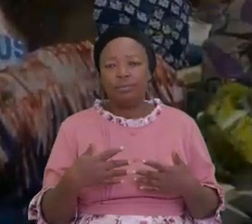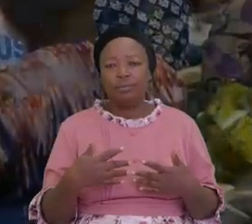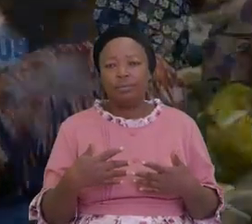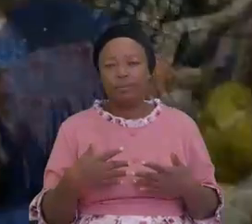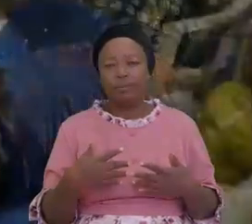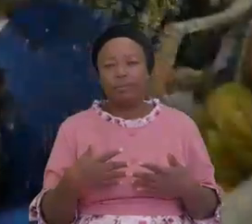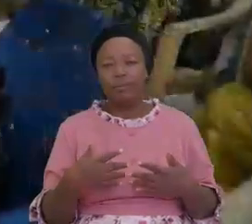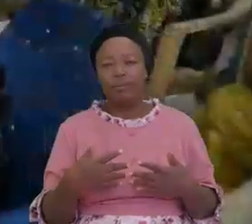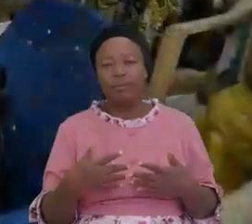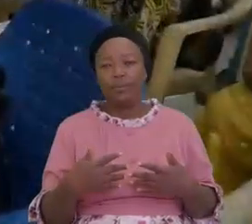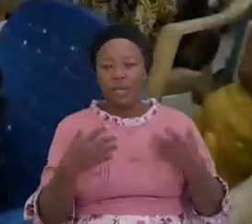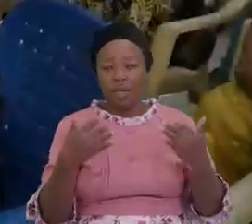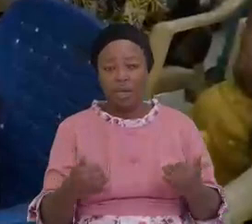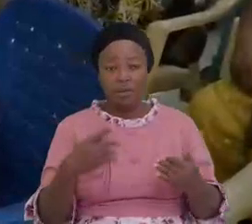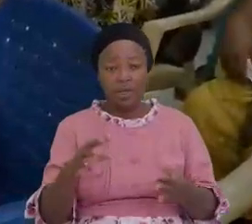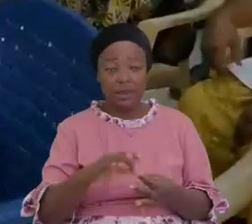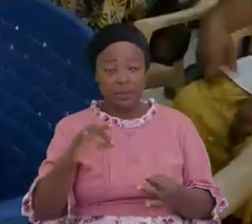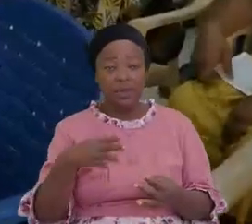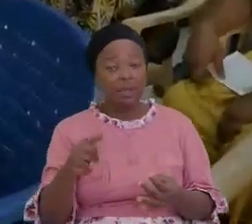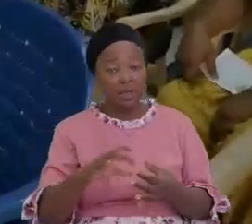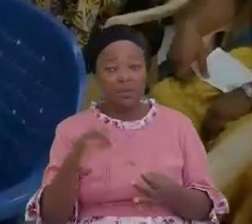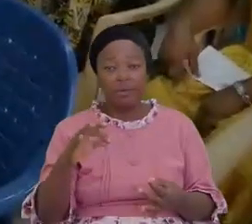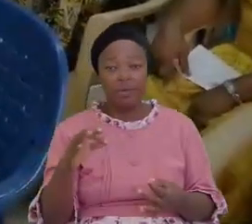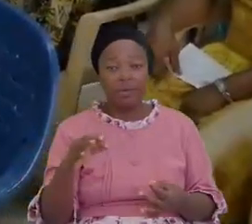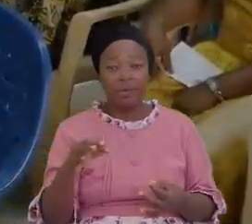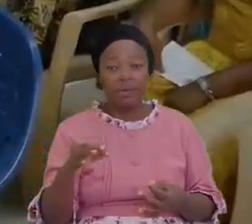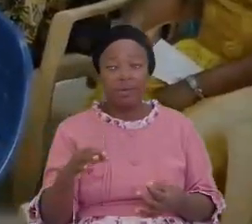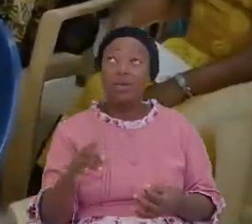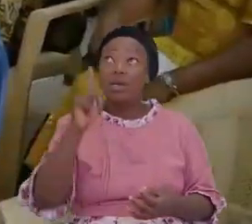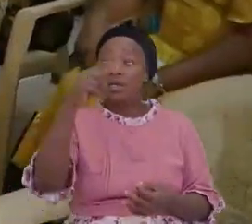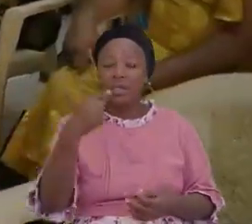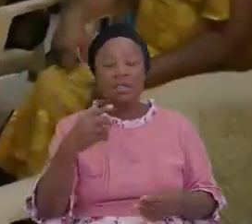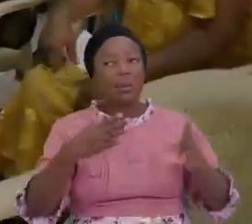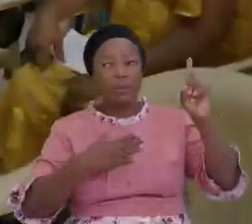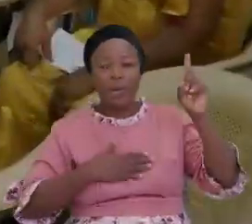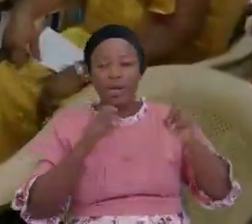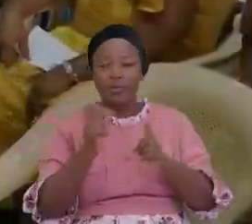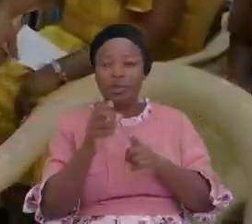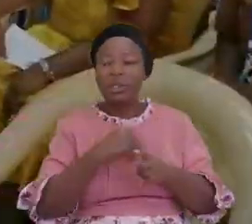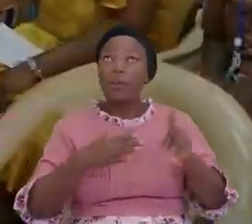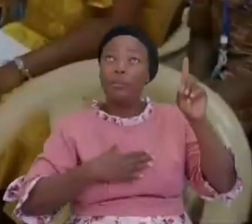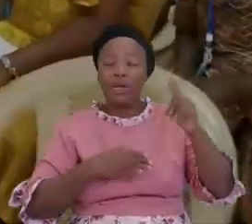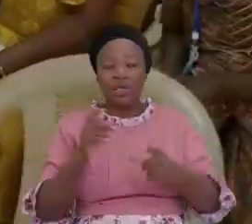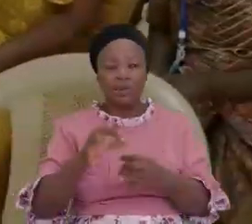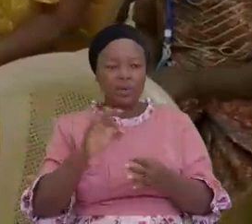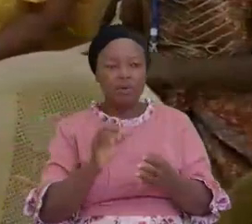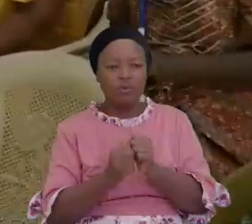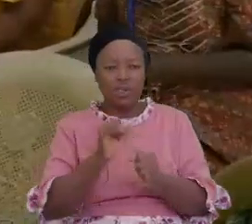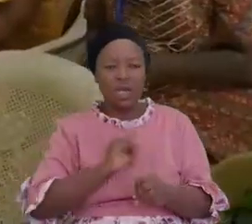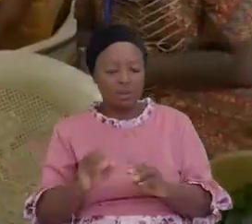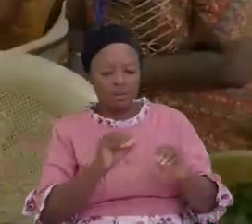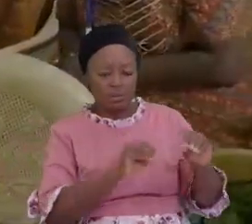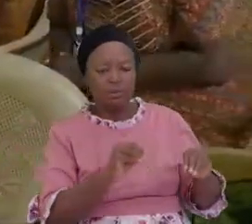Now the spirit. It says, my words and my spirit, which I put inside you.